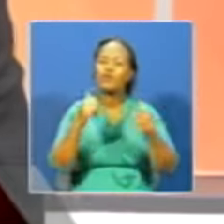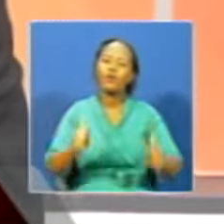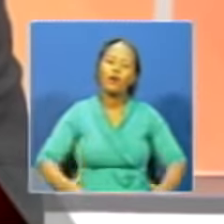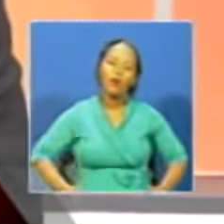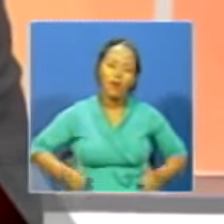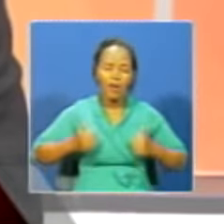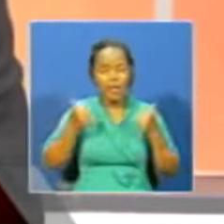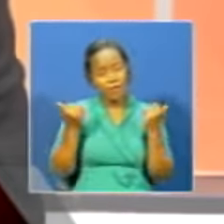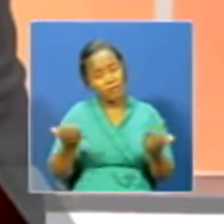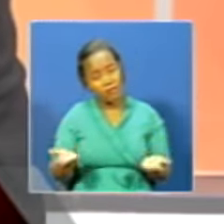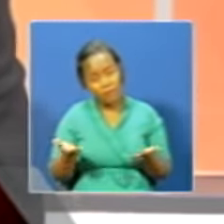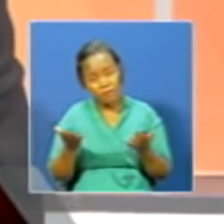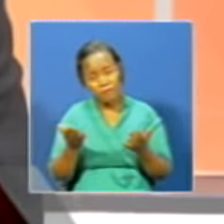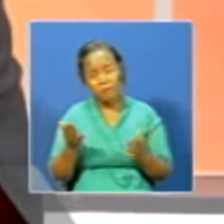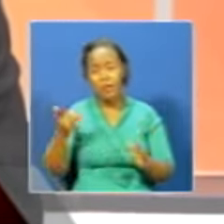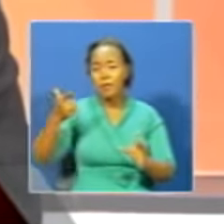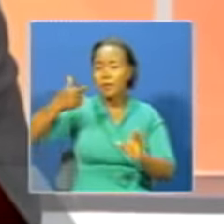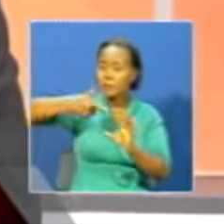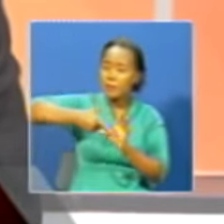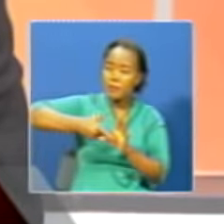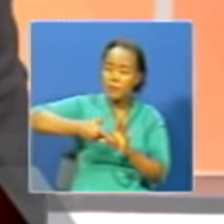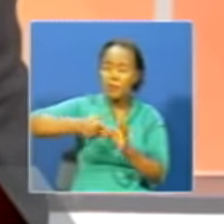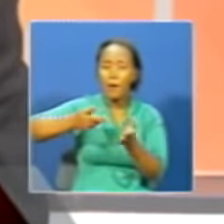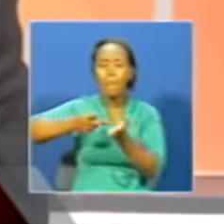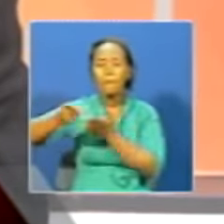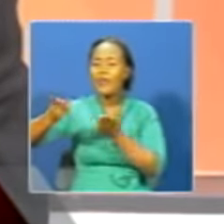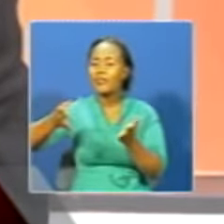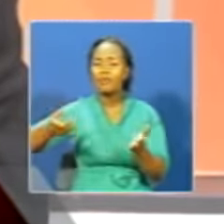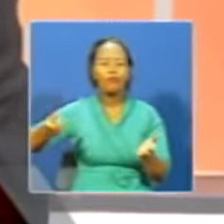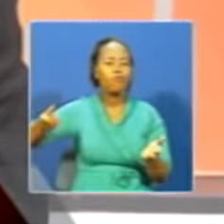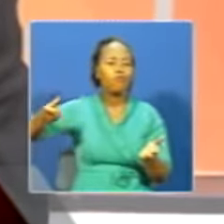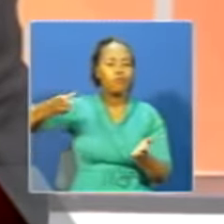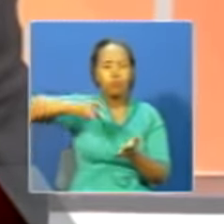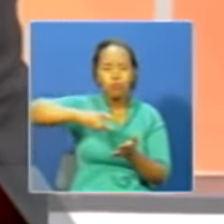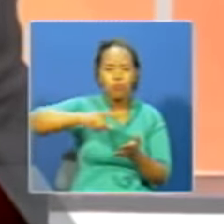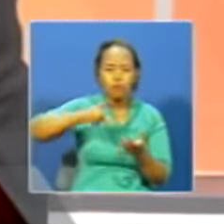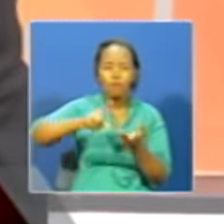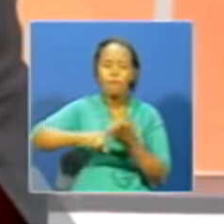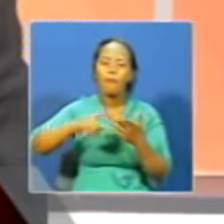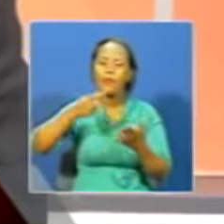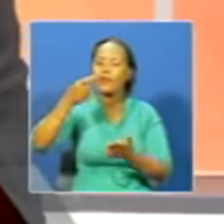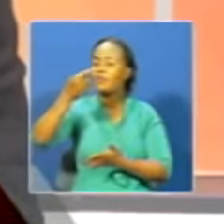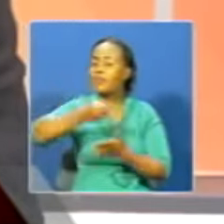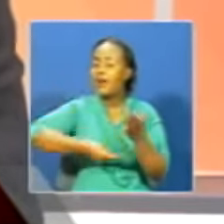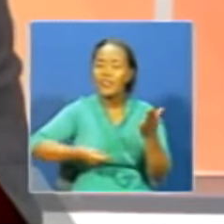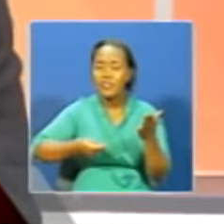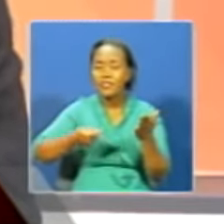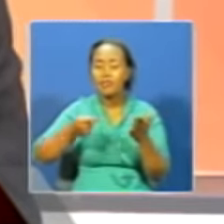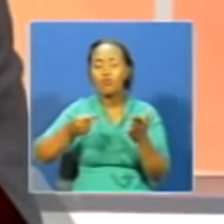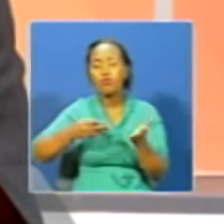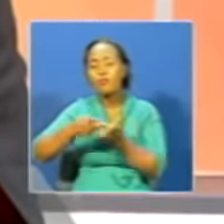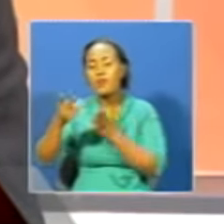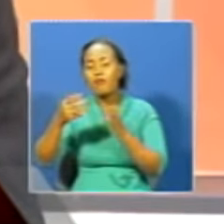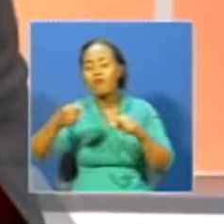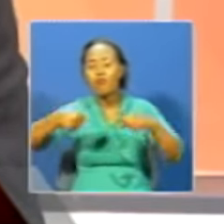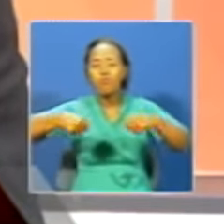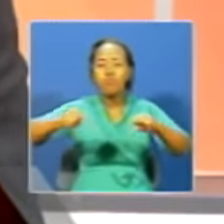The fuel costs have gone up. The tax on the motorbikes has gone up. It is not